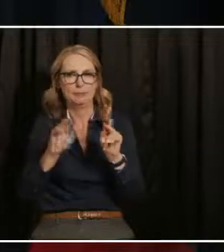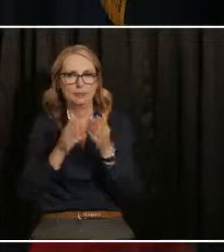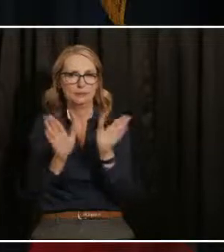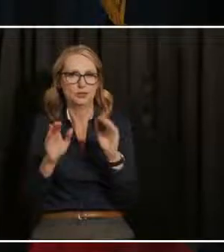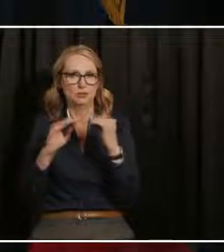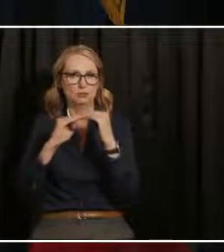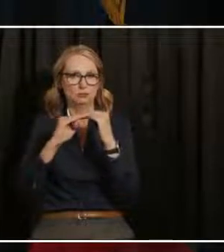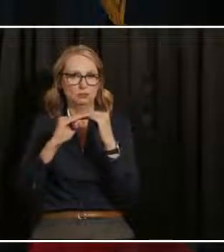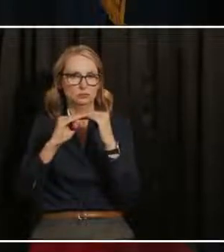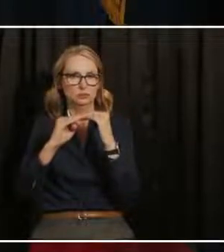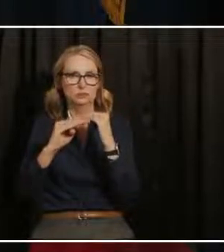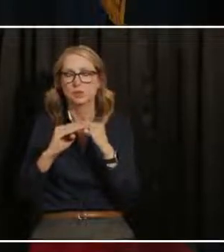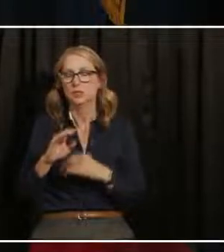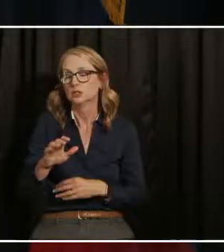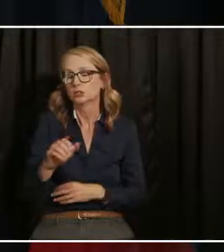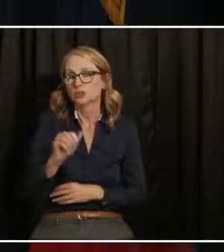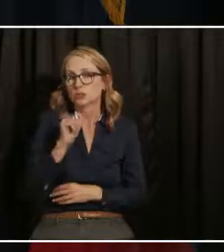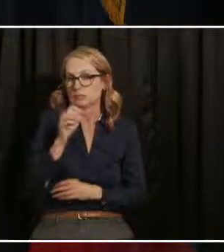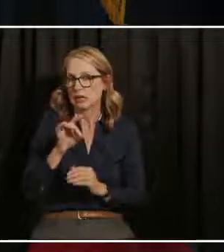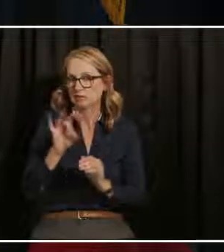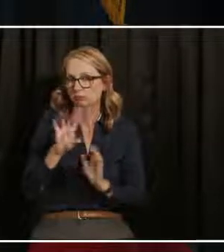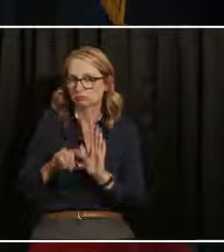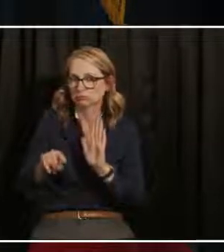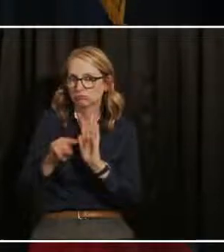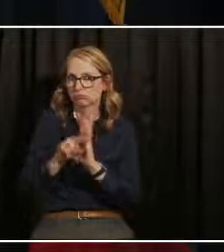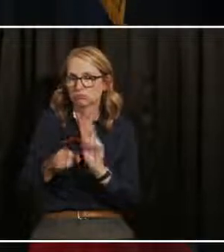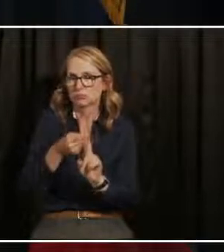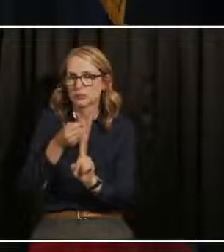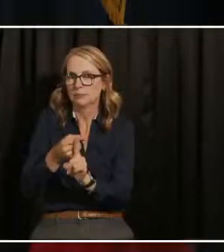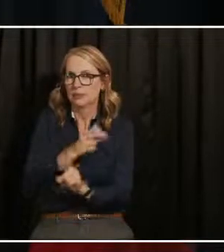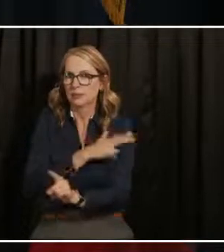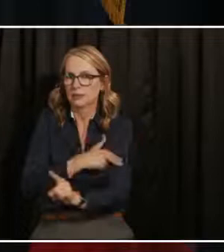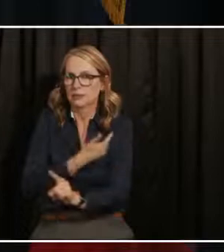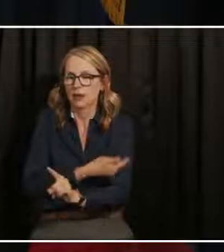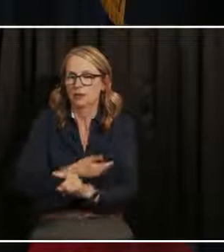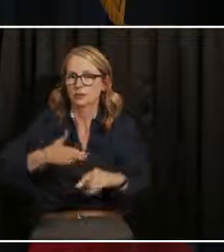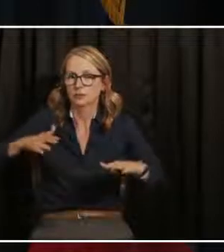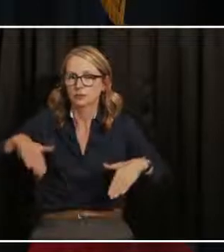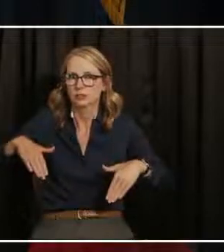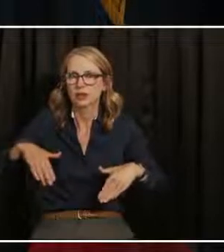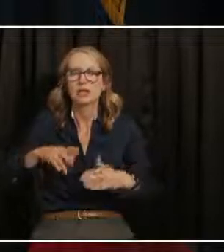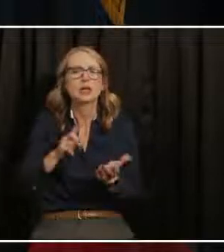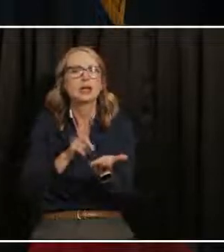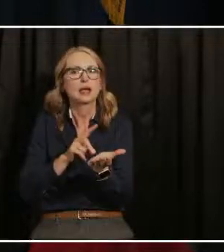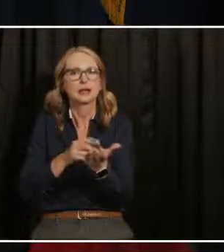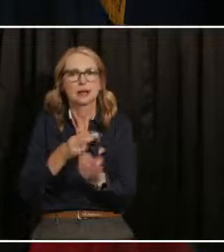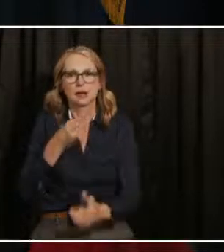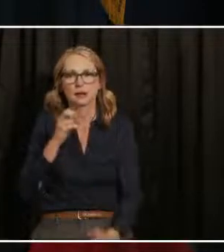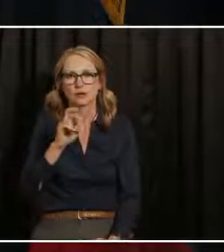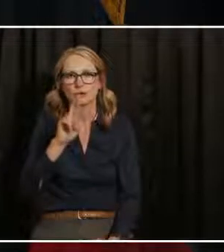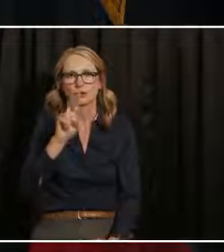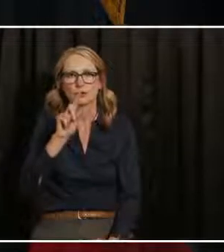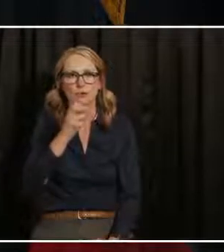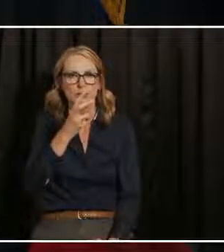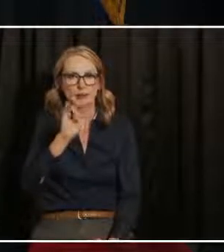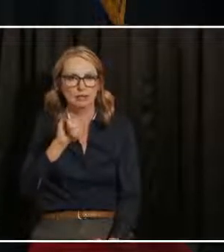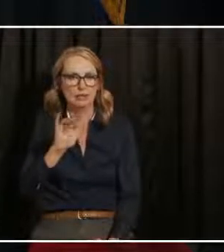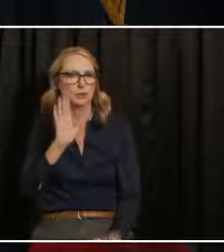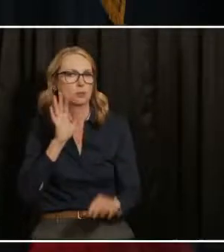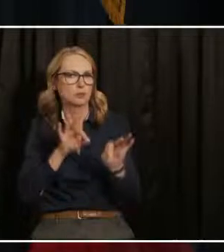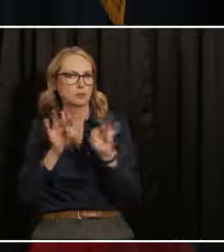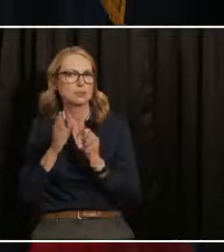threatening our hospital capacity, as Dr. Herlihy will talk about. And as we presented, there's a few areas of the state where they are a little bit tighter with